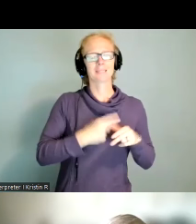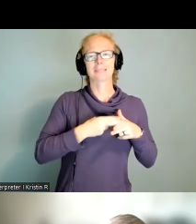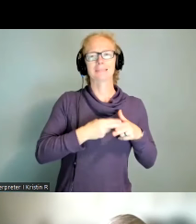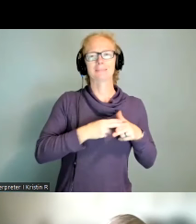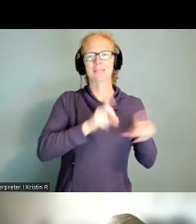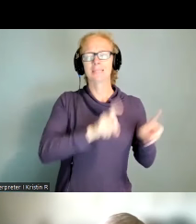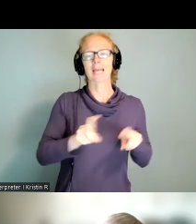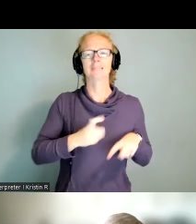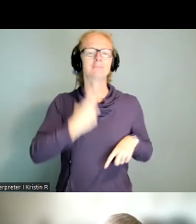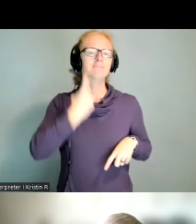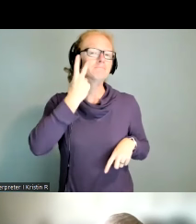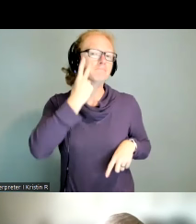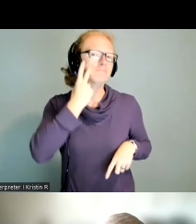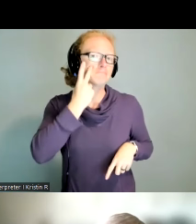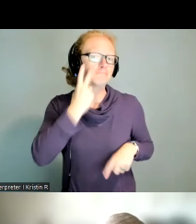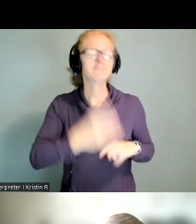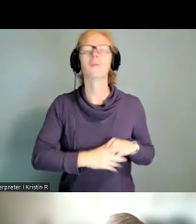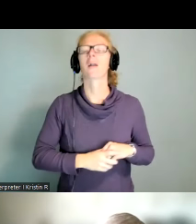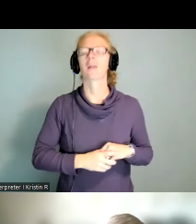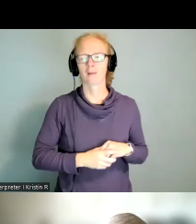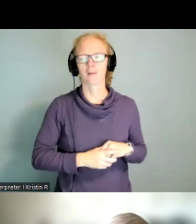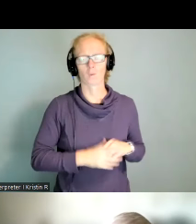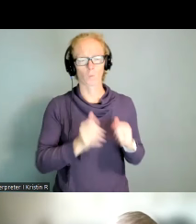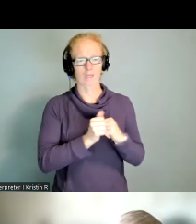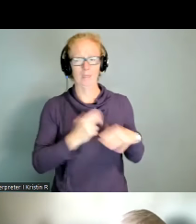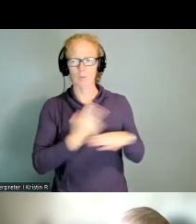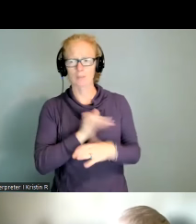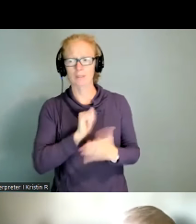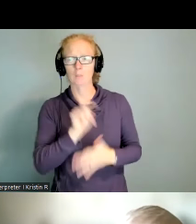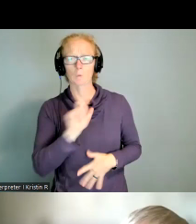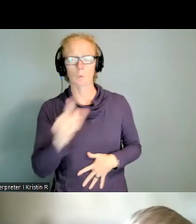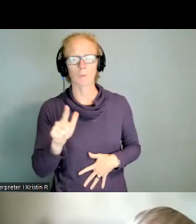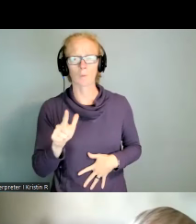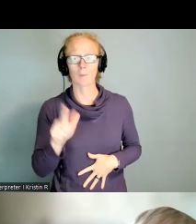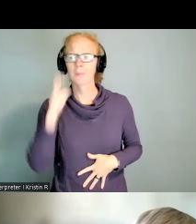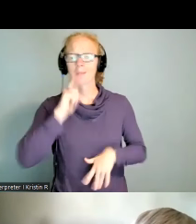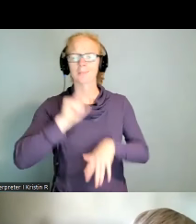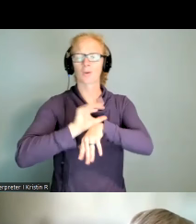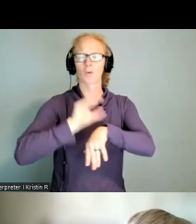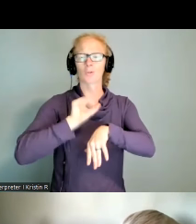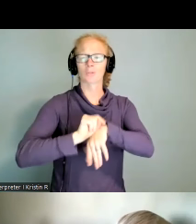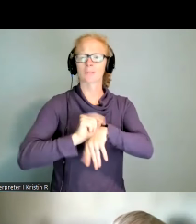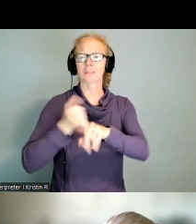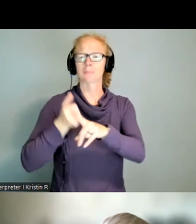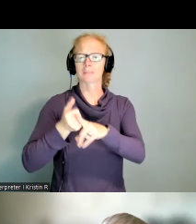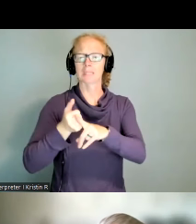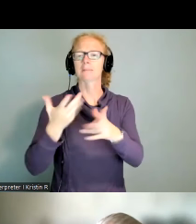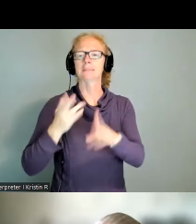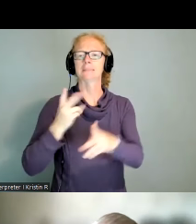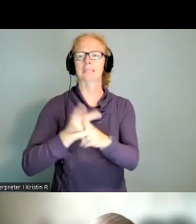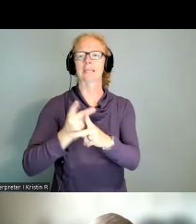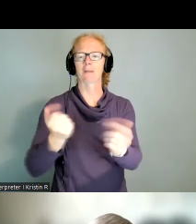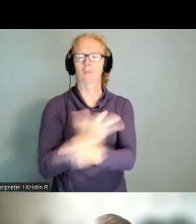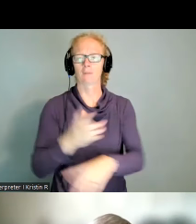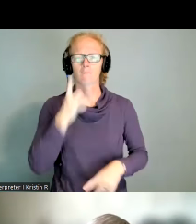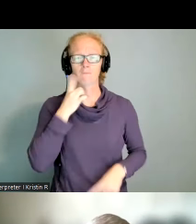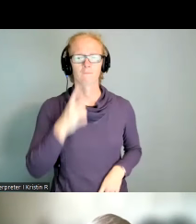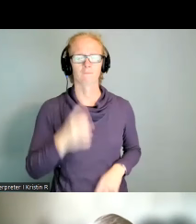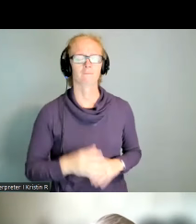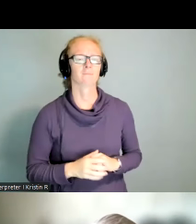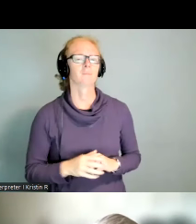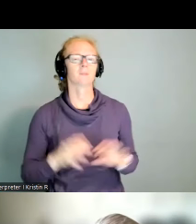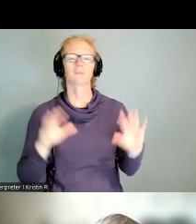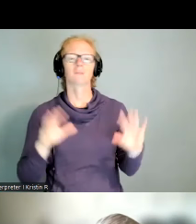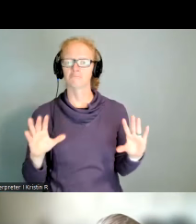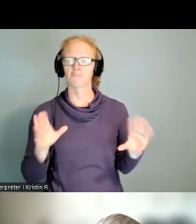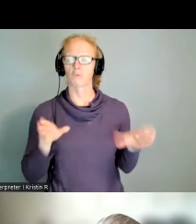without actually using the tool, because the consultants are doing it for us. And we're only